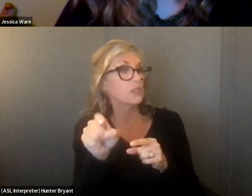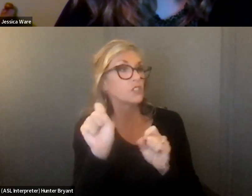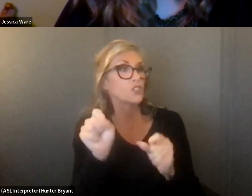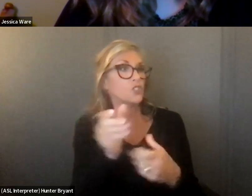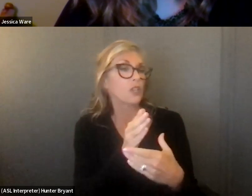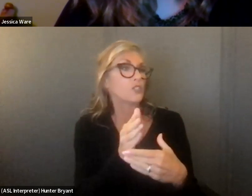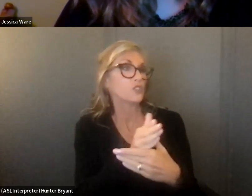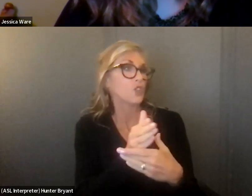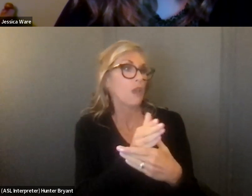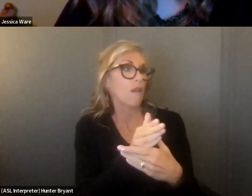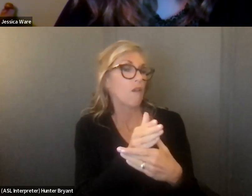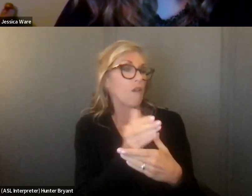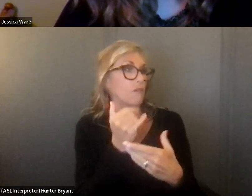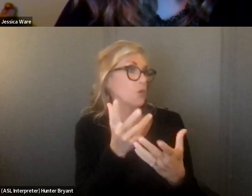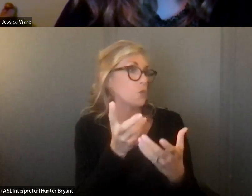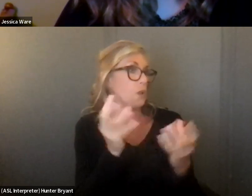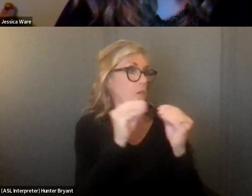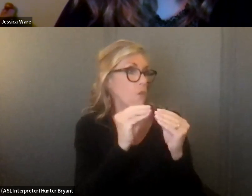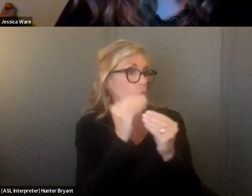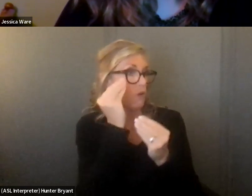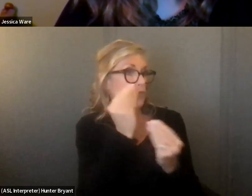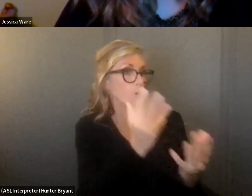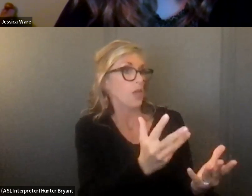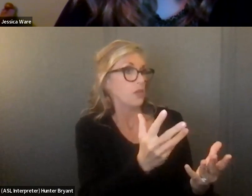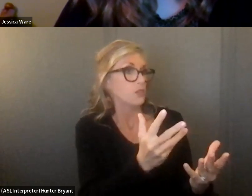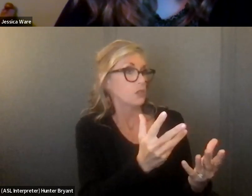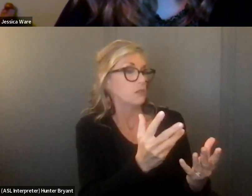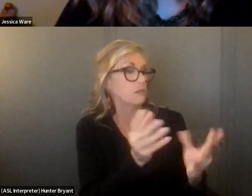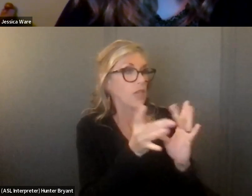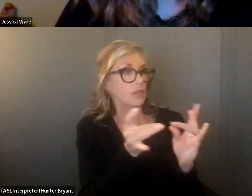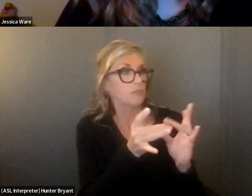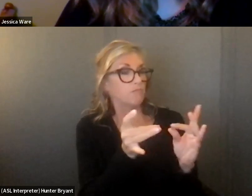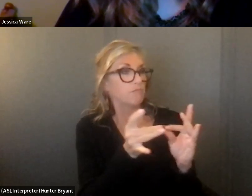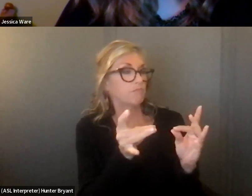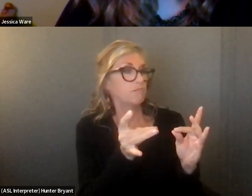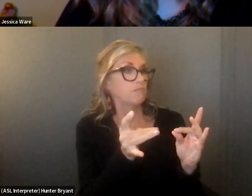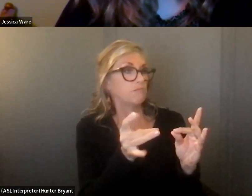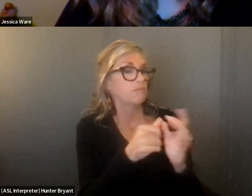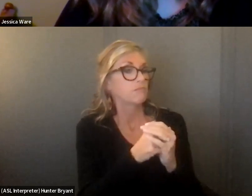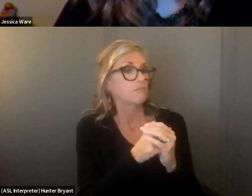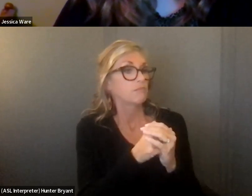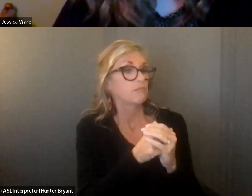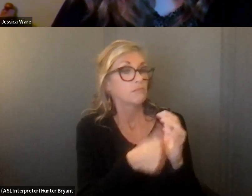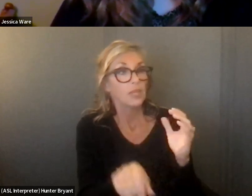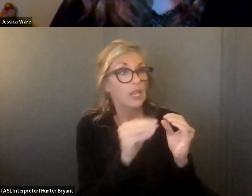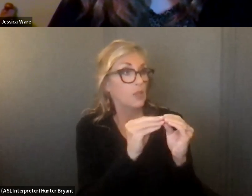if you want more information and to know about the regions that they're talking about. Any other questions?